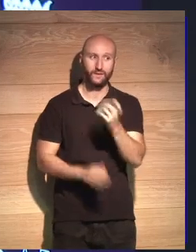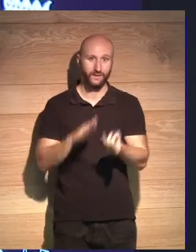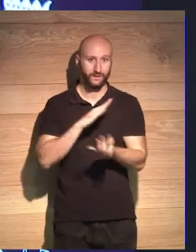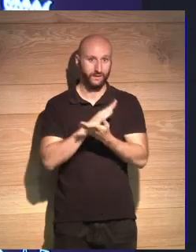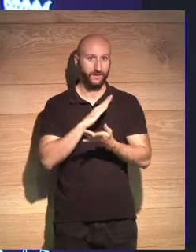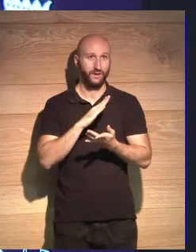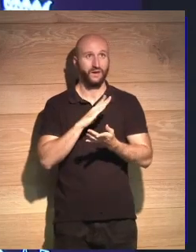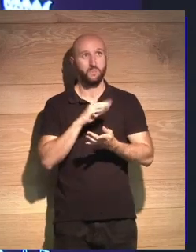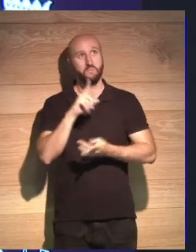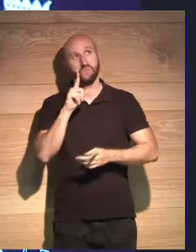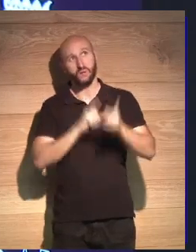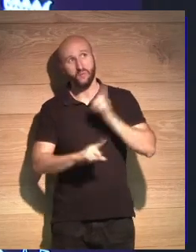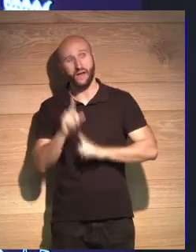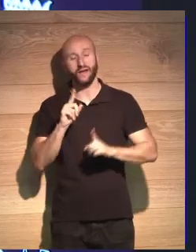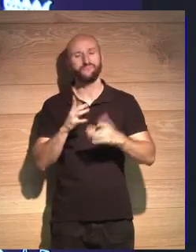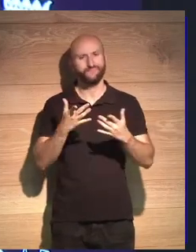we have